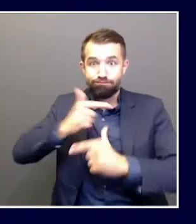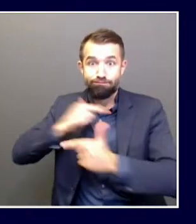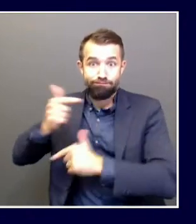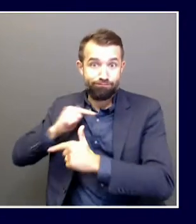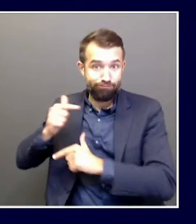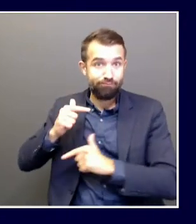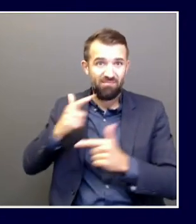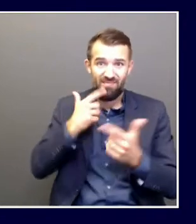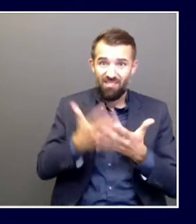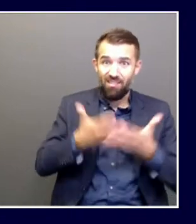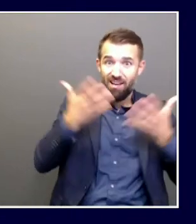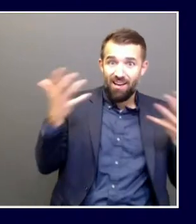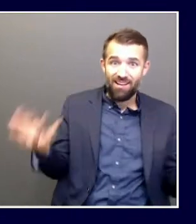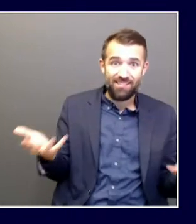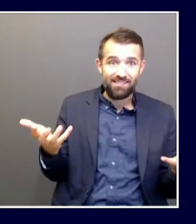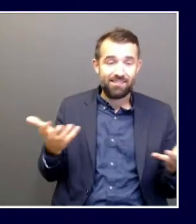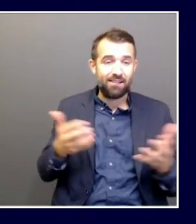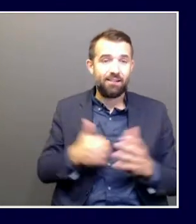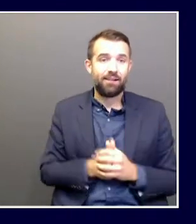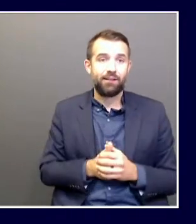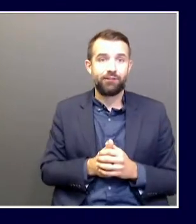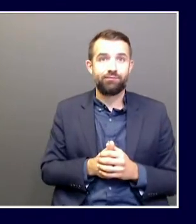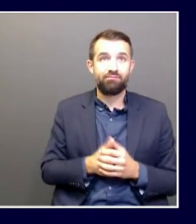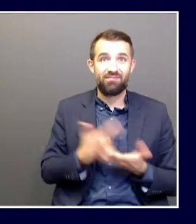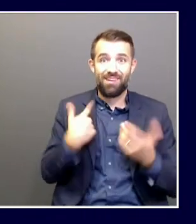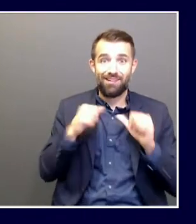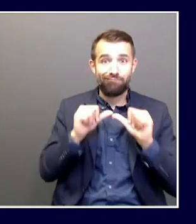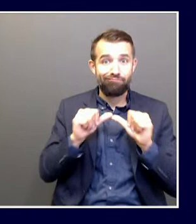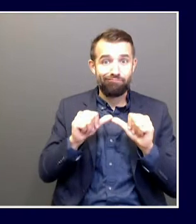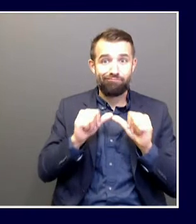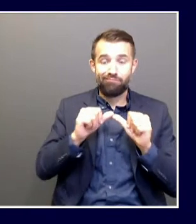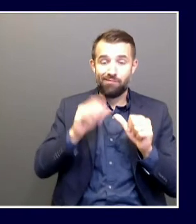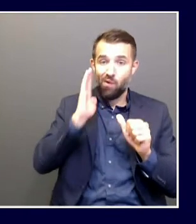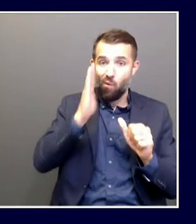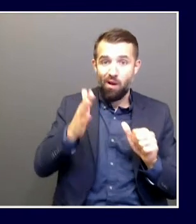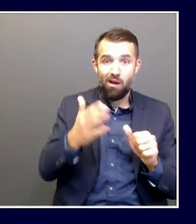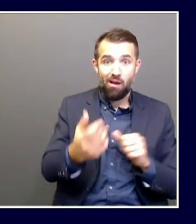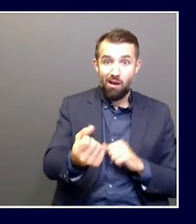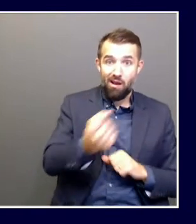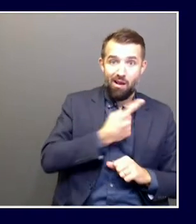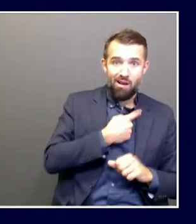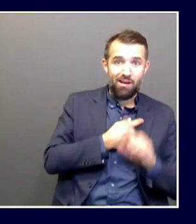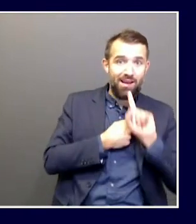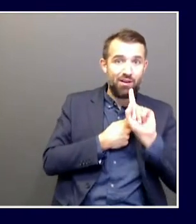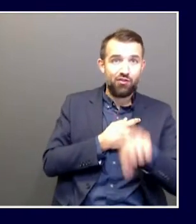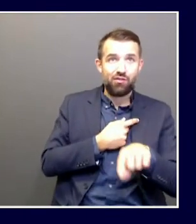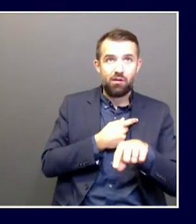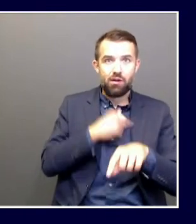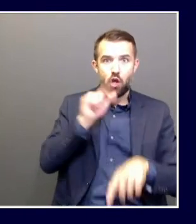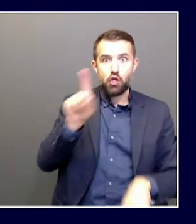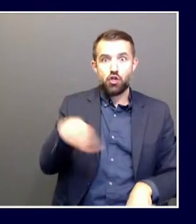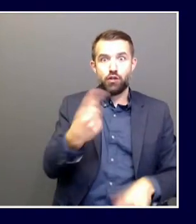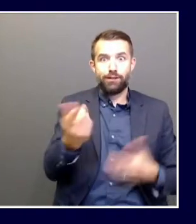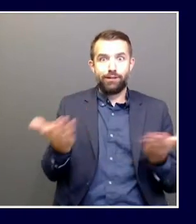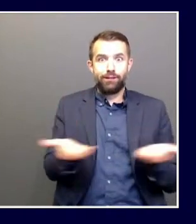and response. We'll continue to do that, including answering questions, not just within this forum, but outside of this forum.